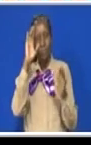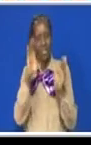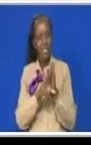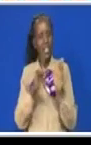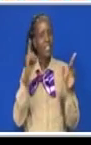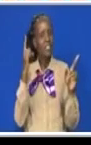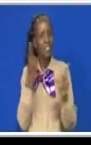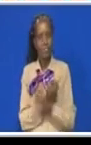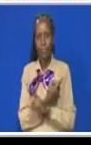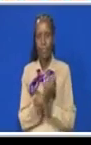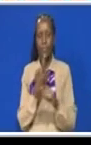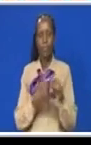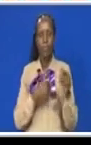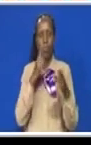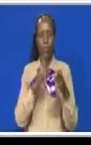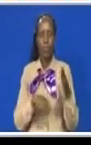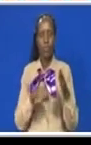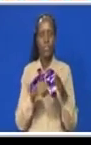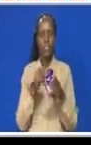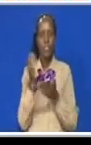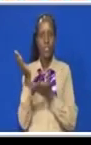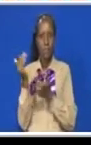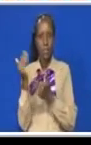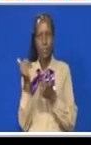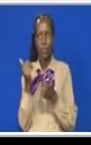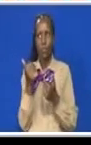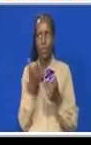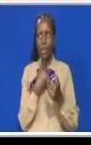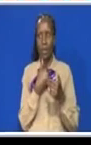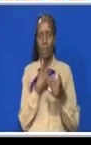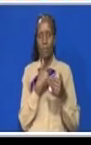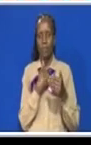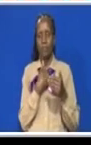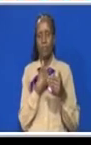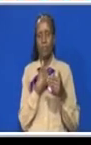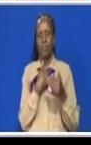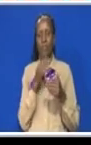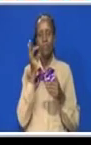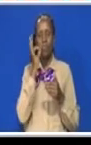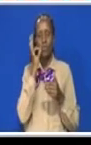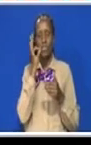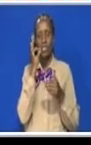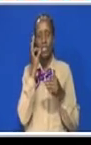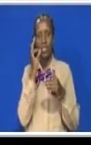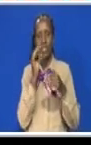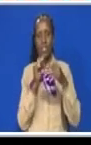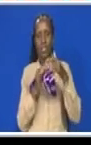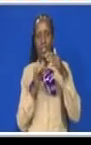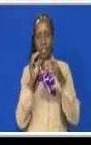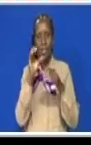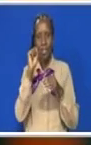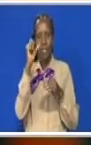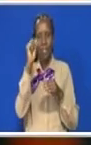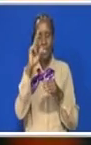different from what you are expected. So we have the remains of the style, and we have